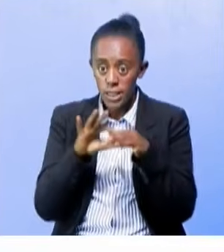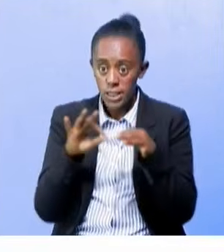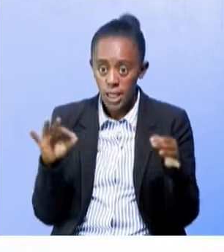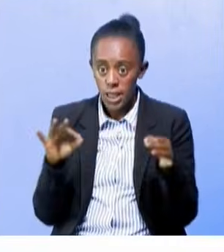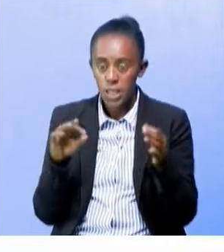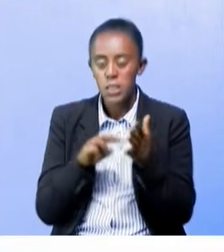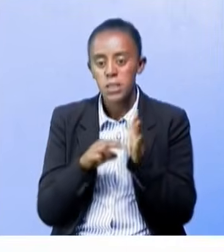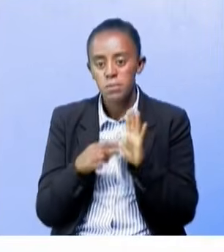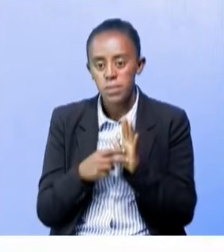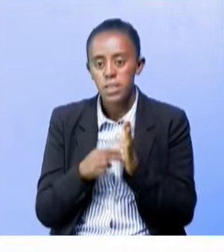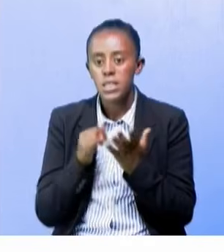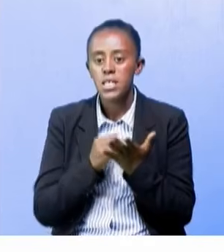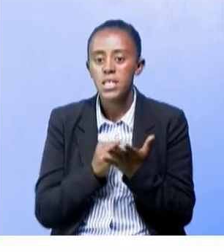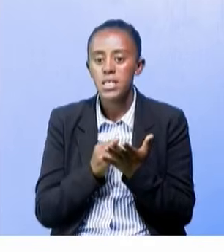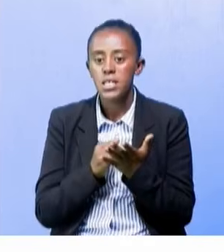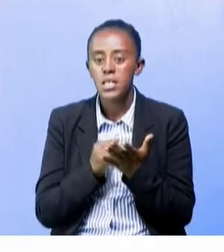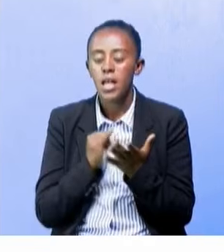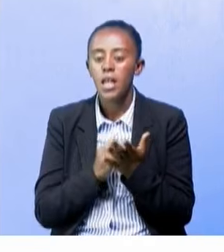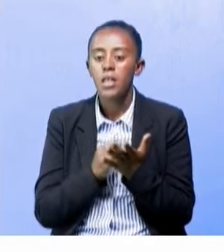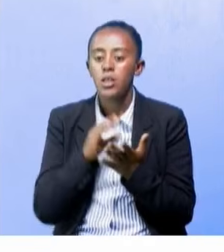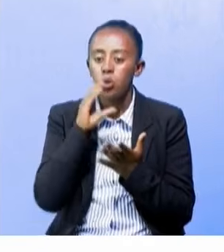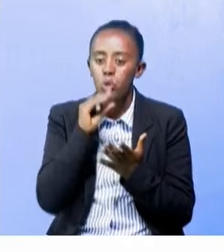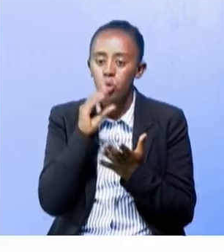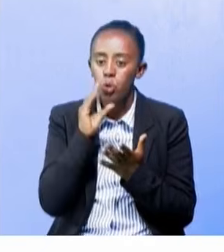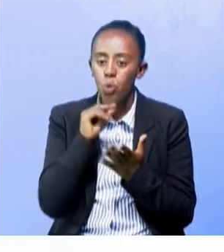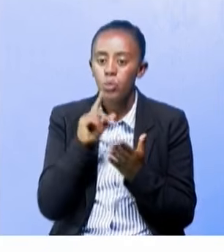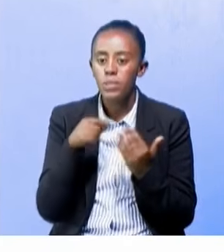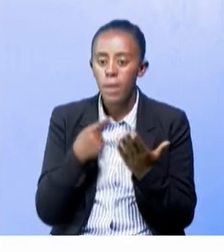it talks about